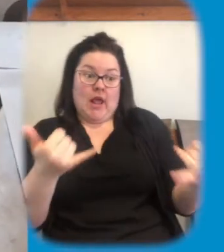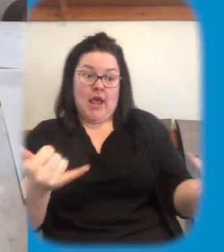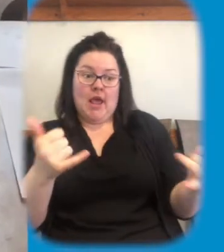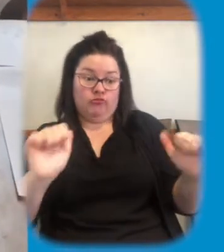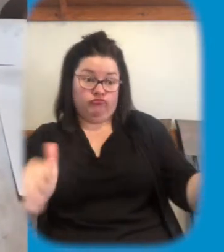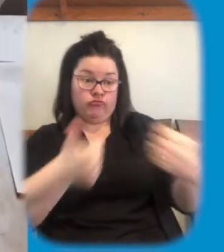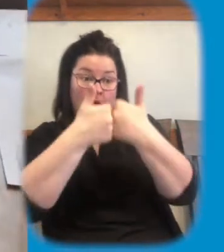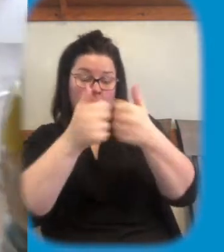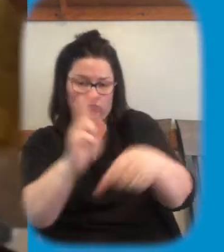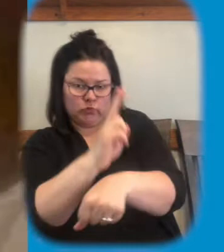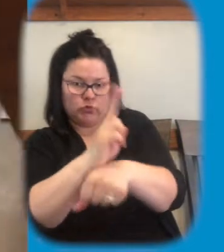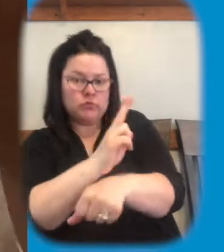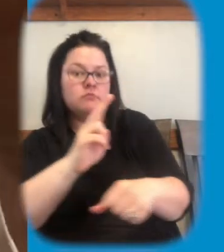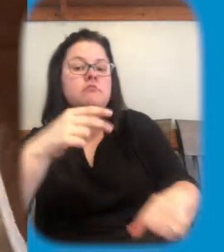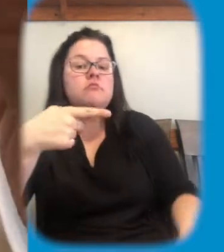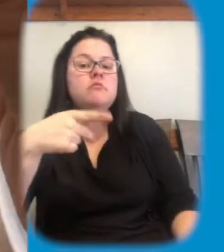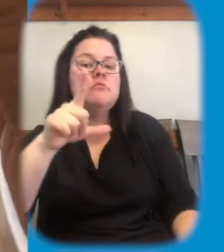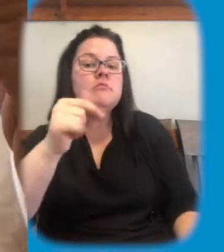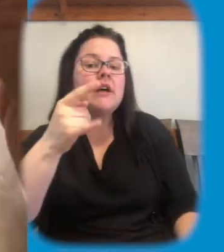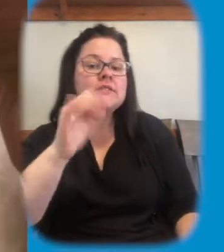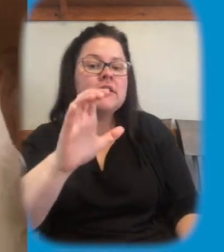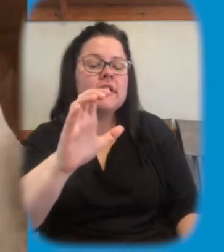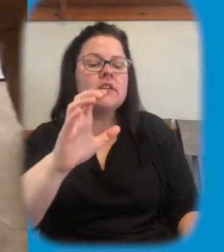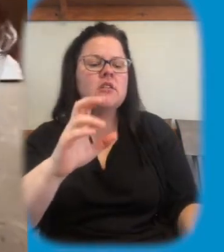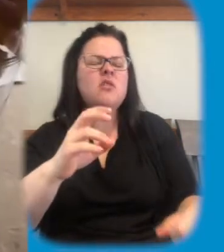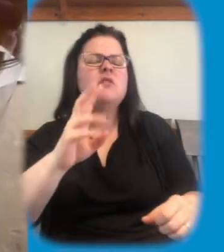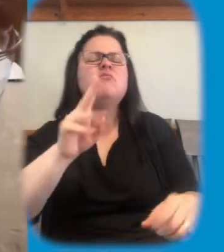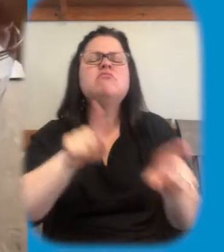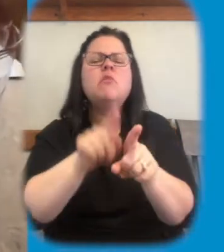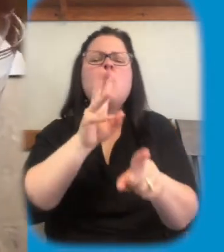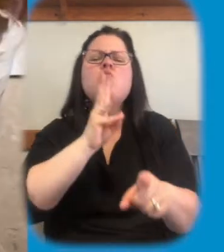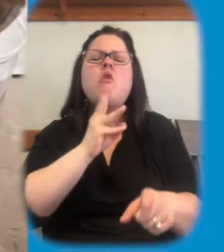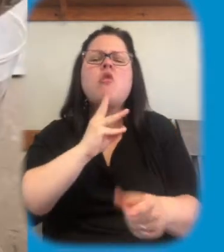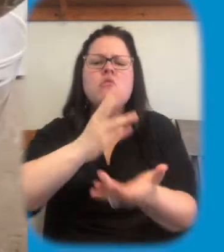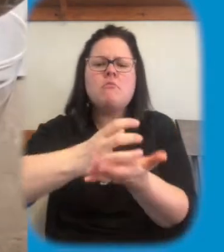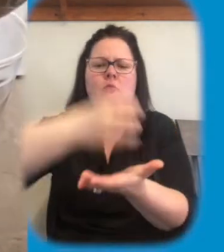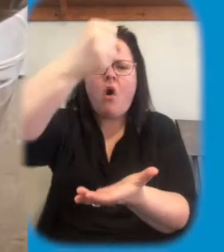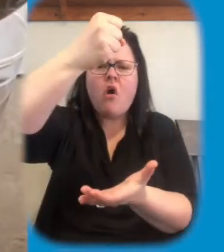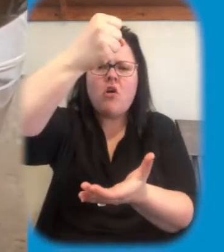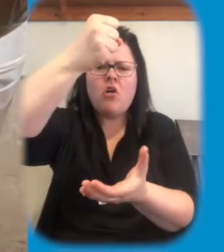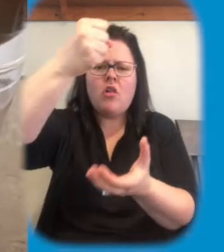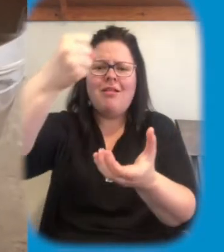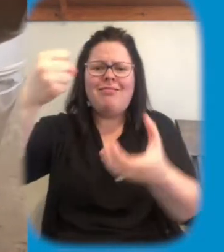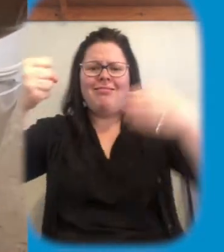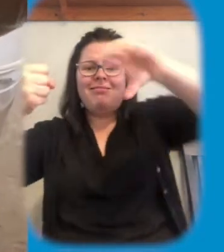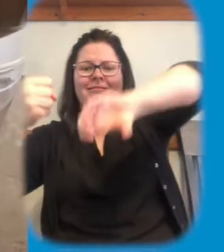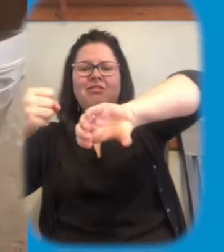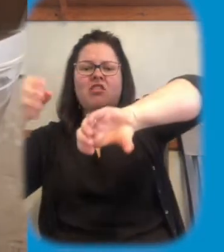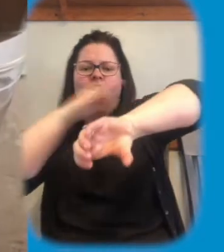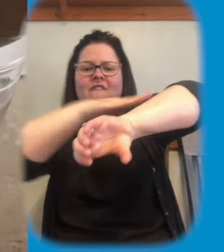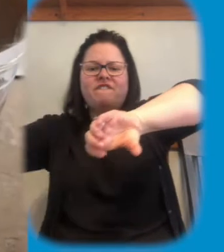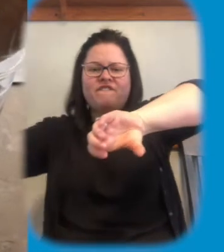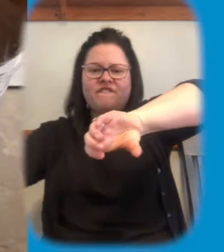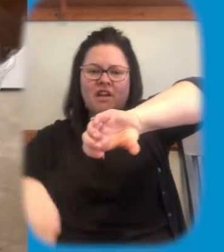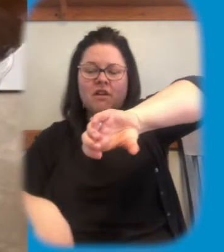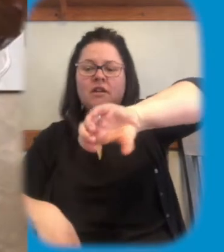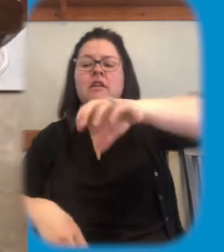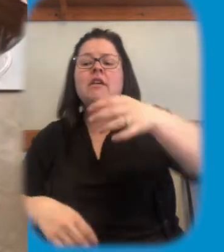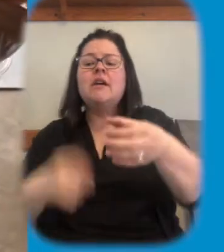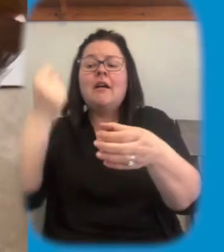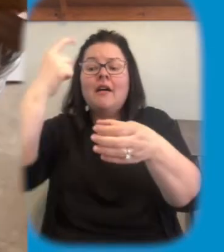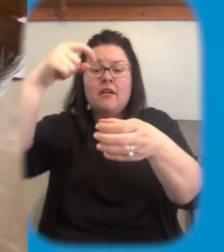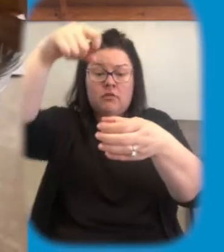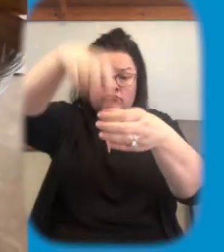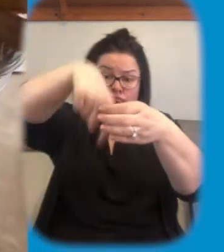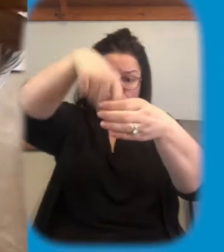we're using the plastic. So we used a cut water bottle, which is plastic, and we used a plastic cup. And the reason why is